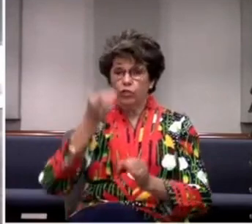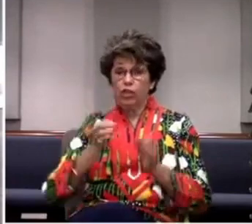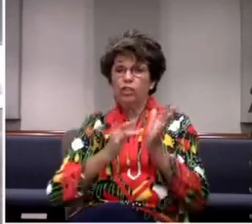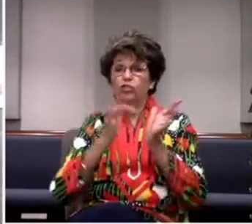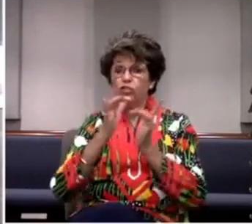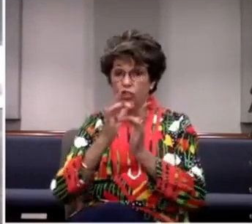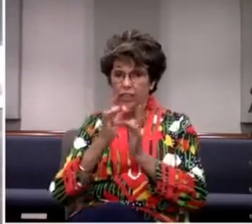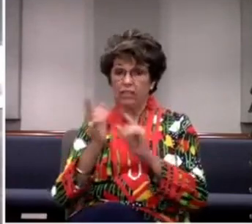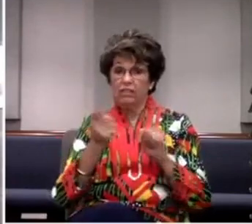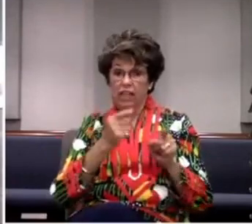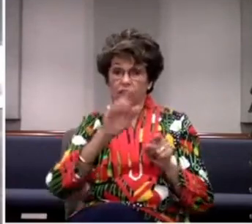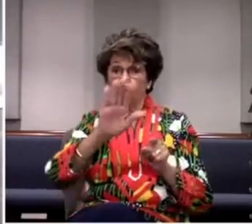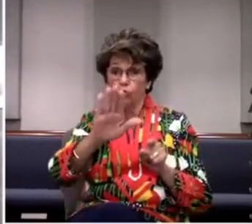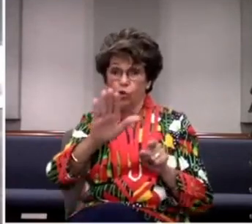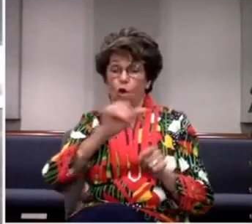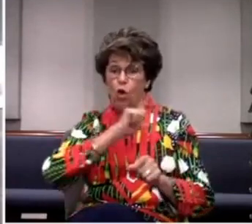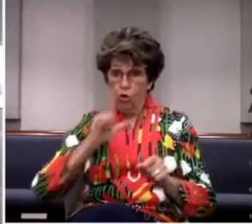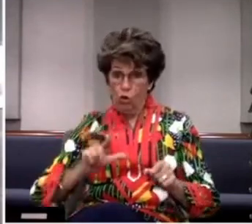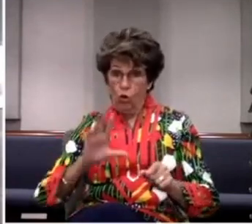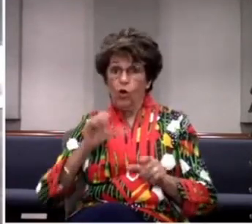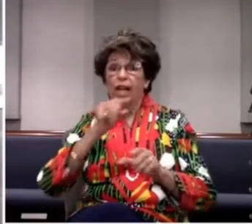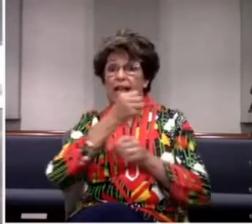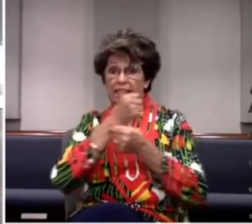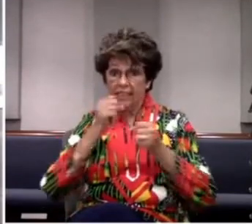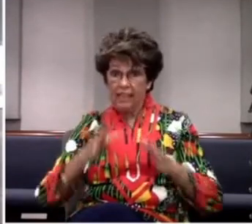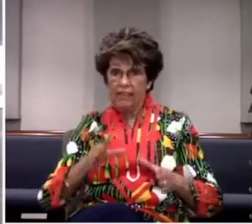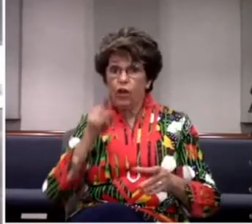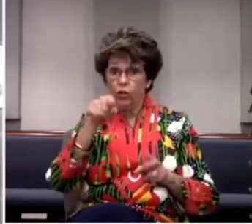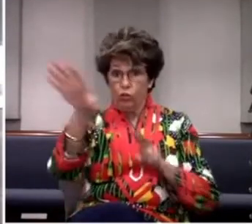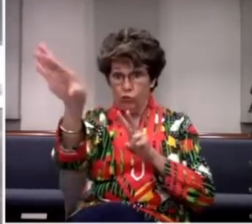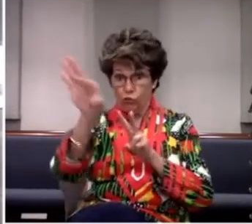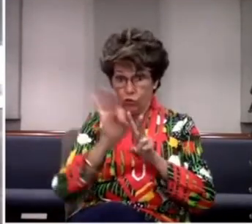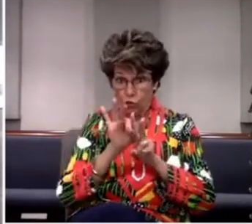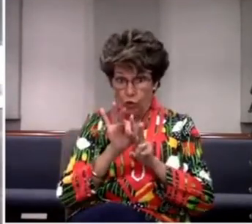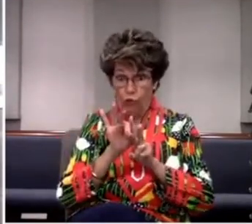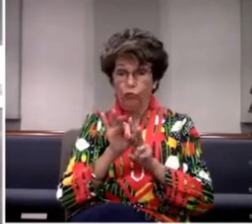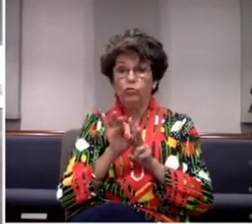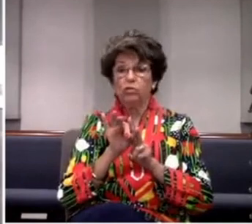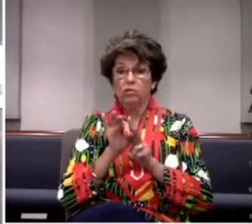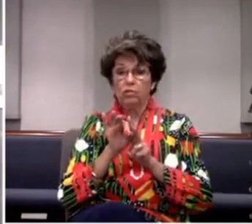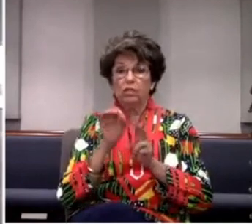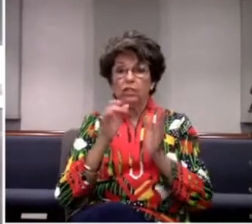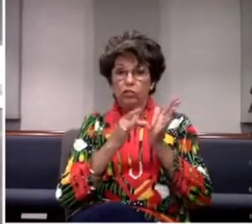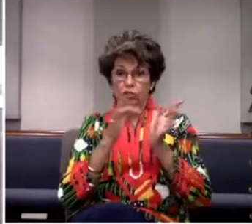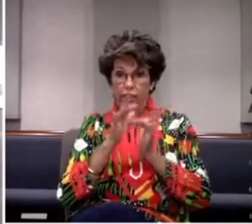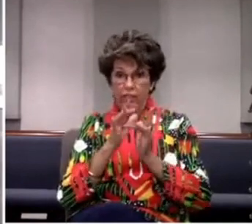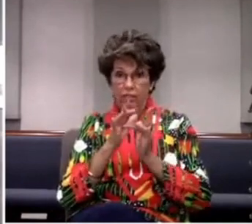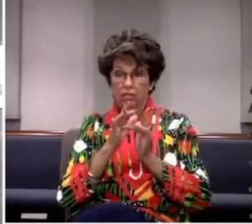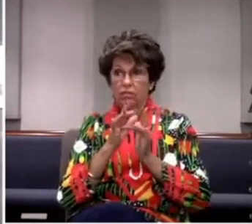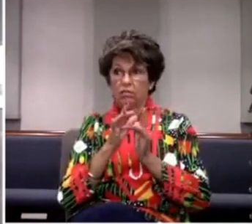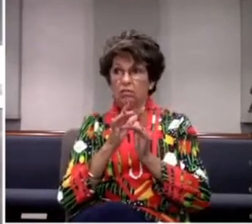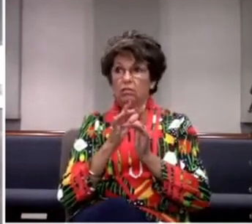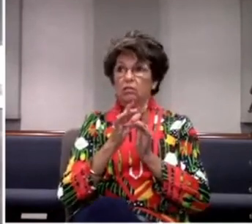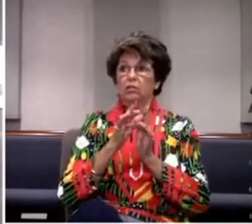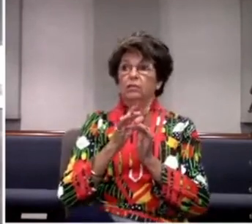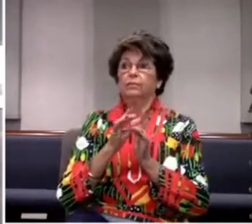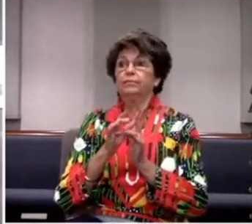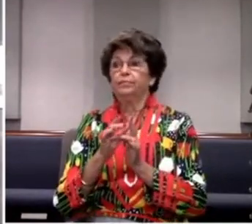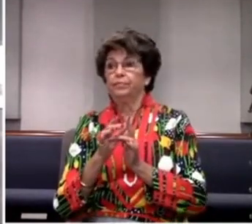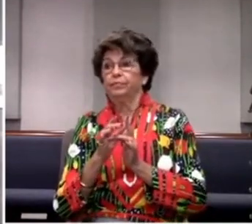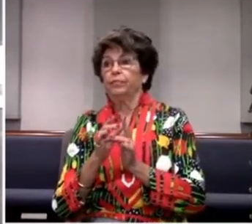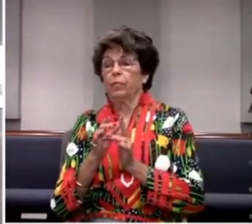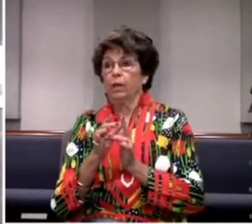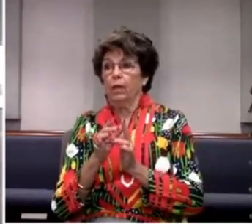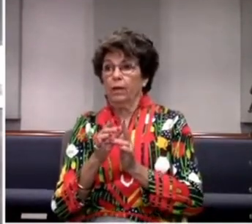Lord and Savior, and you choose the God of this world, and you follow that God into a place called hell, when you